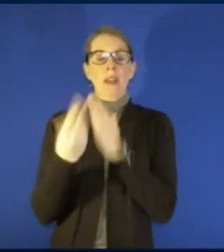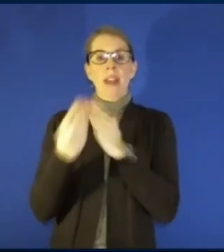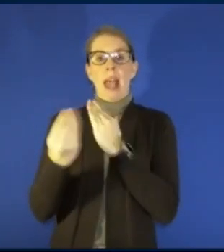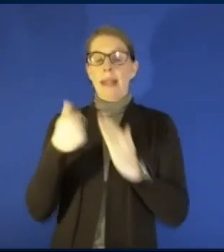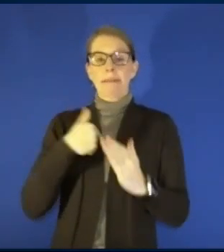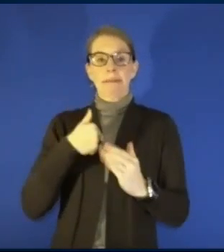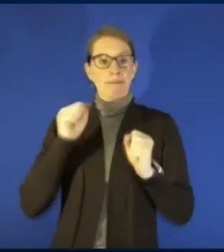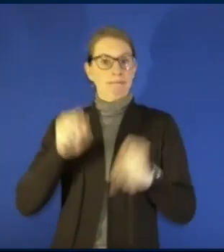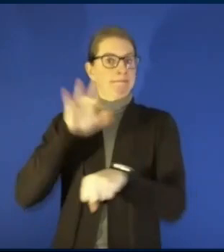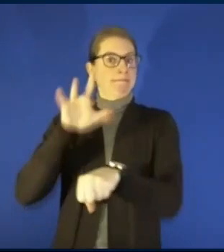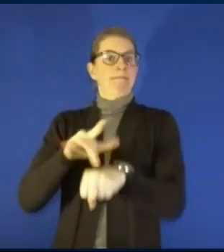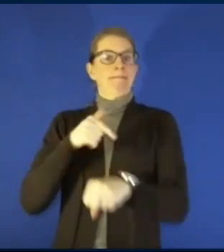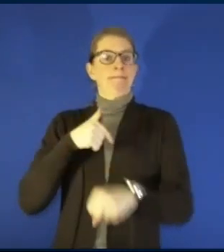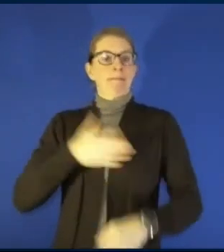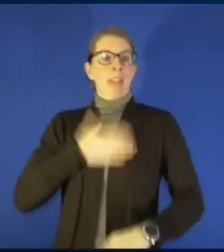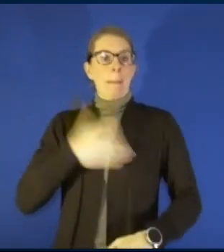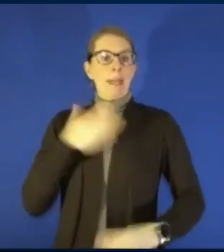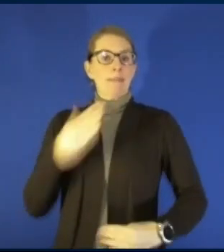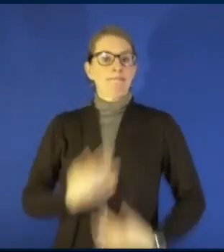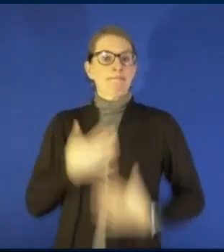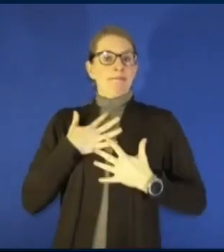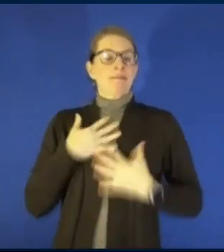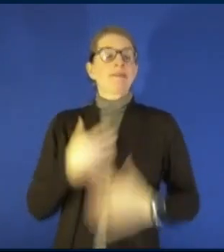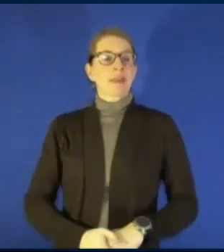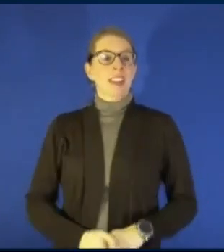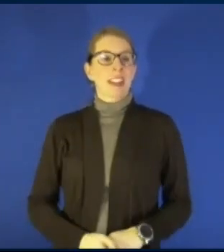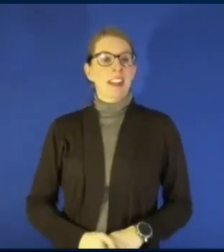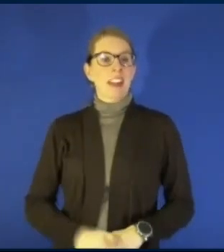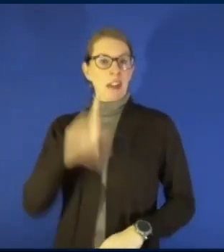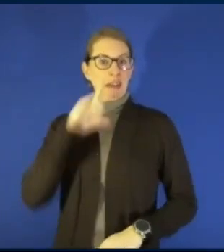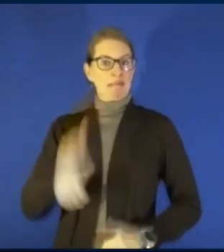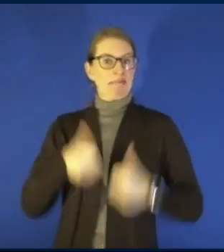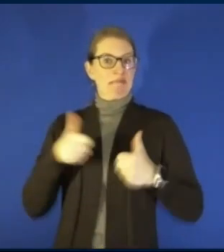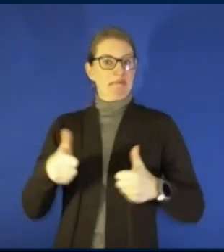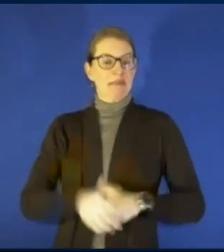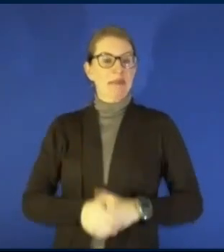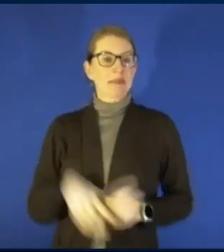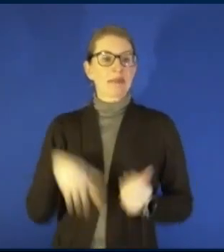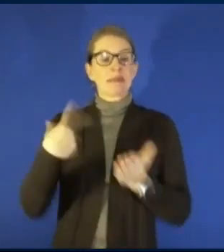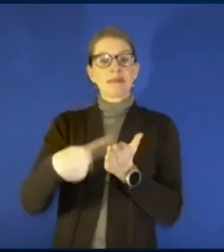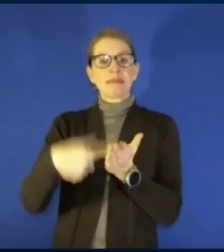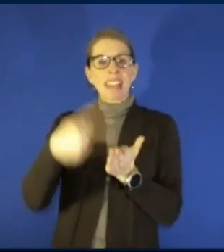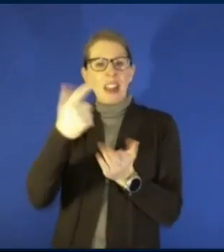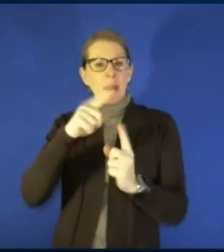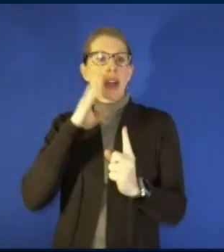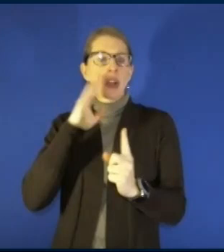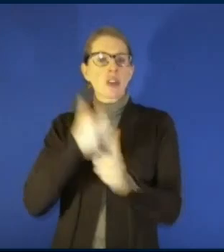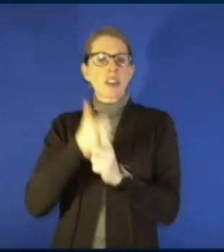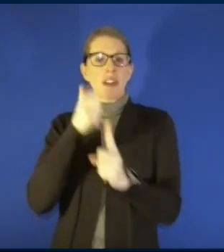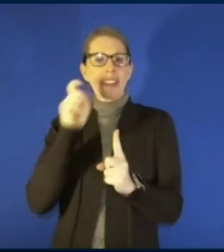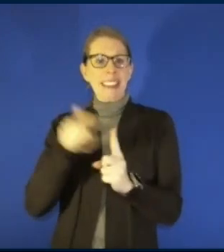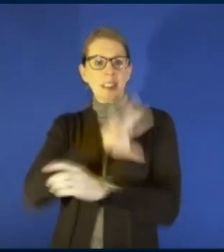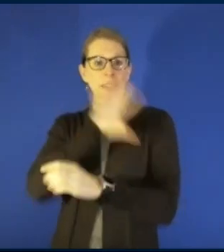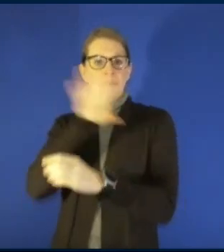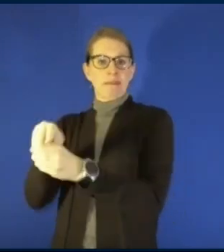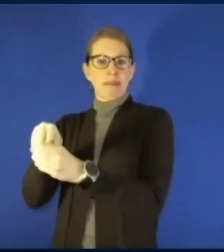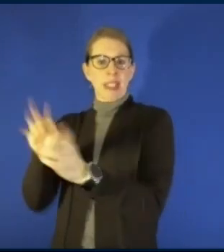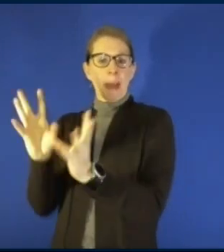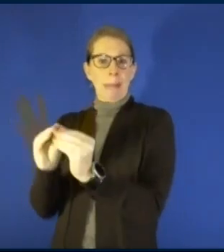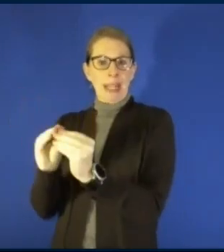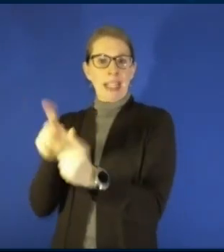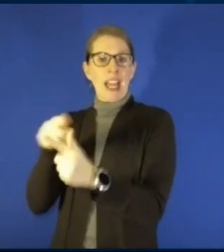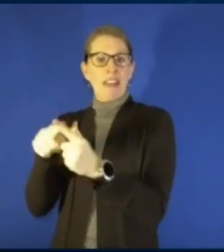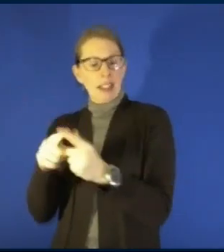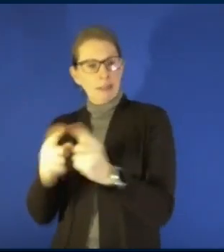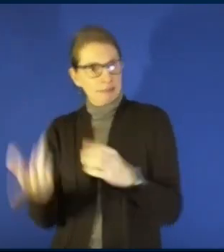You look nice and refreshed. I want to give you a chance to talk a little bit. I know you've got to jump onto a meeting and then you're going to jump back on with us. I know you're busy this morning, but I